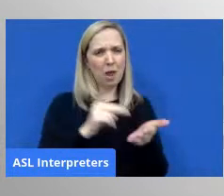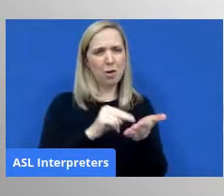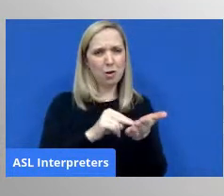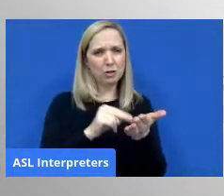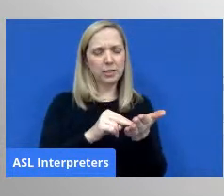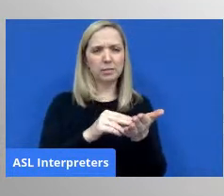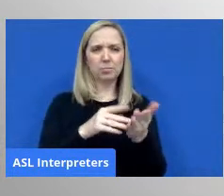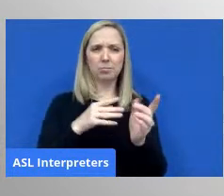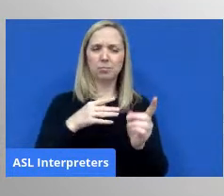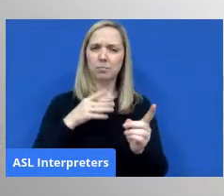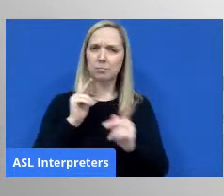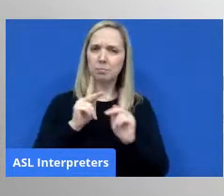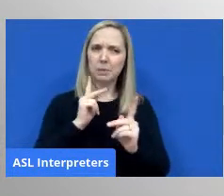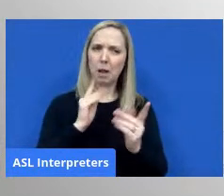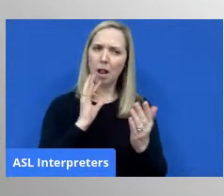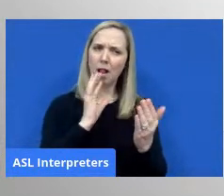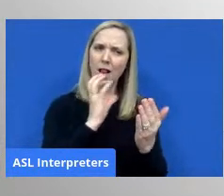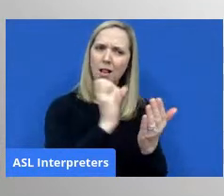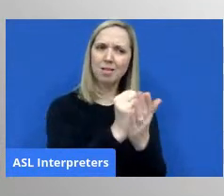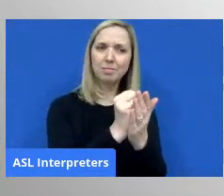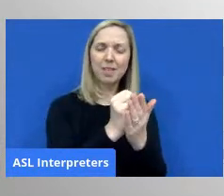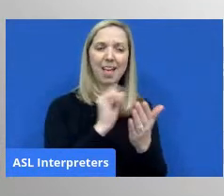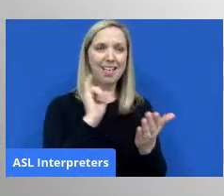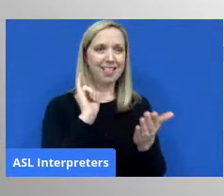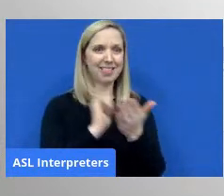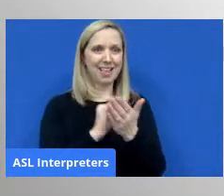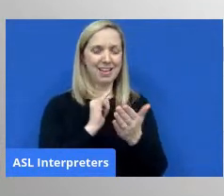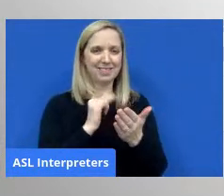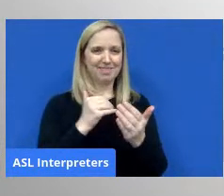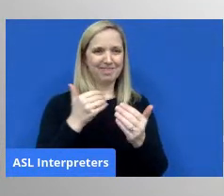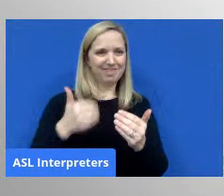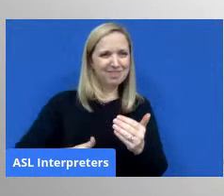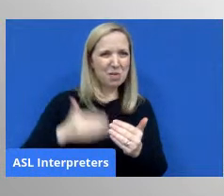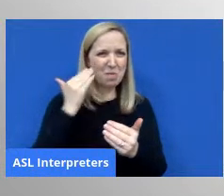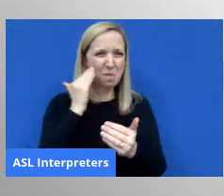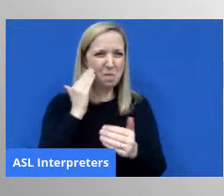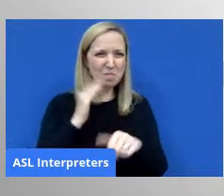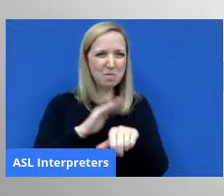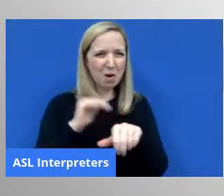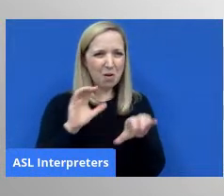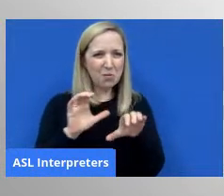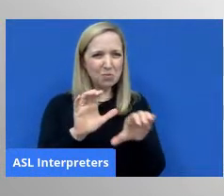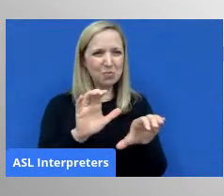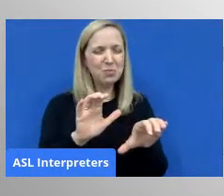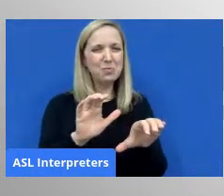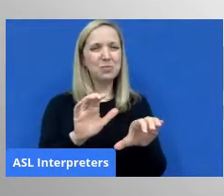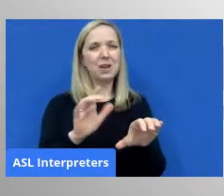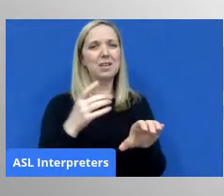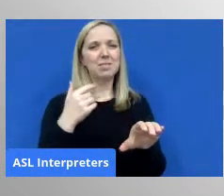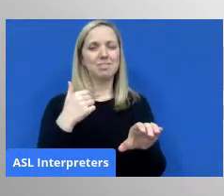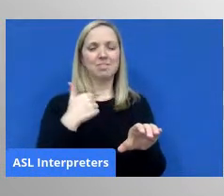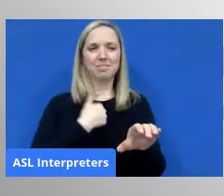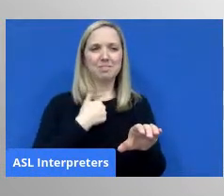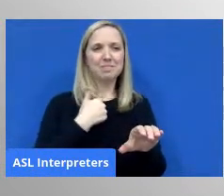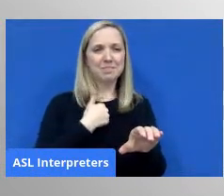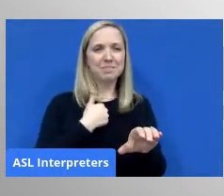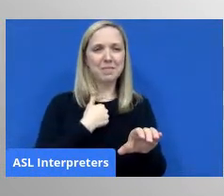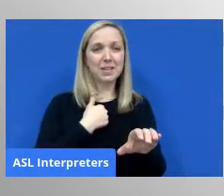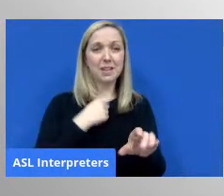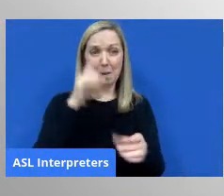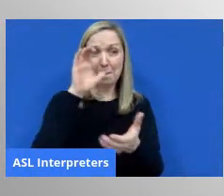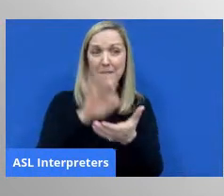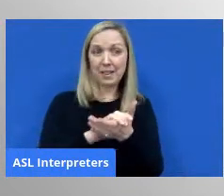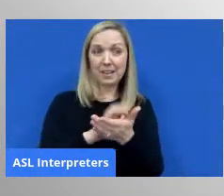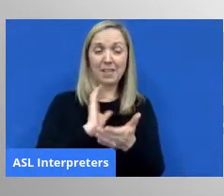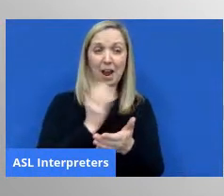and is essential, impactful, and rewarding work. I can attest to believing that the counseling